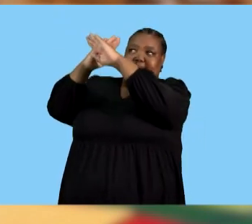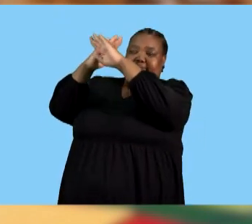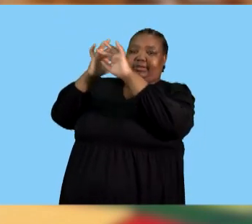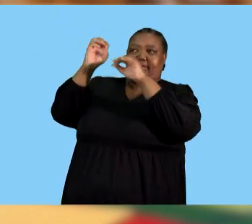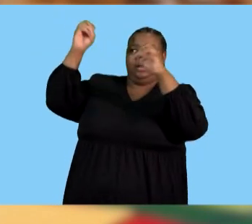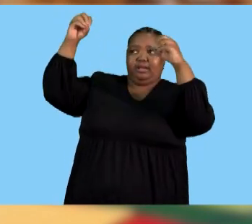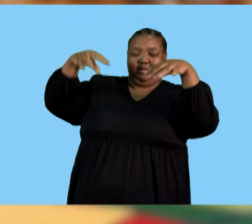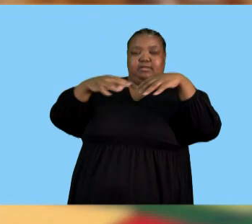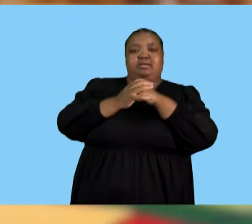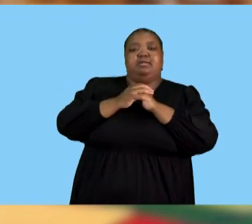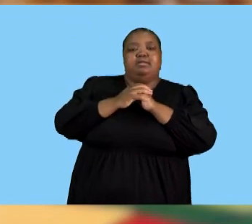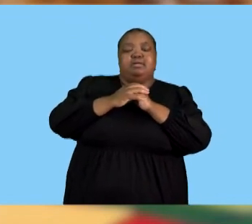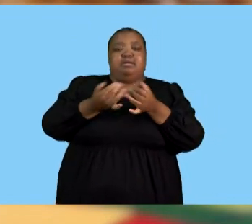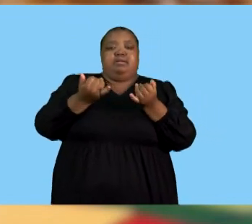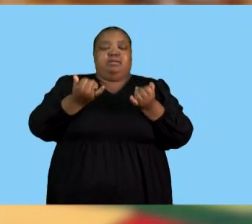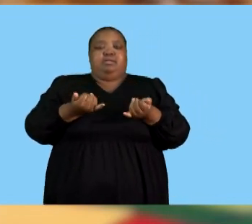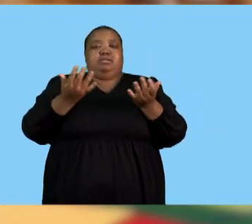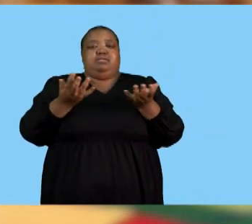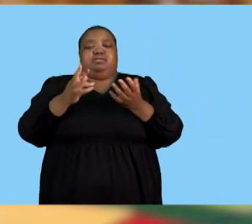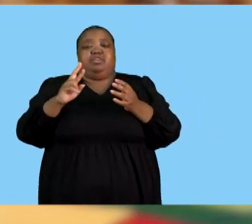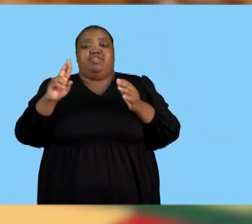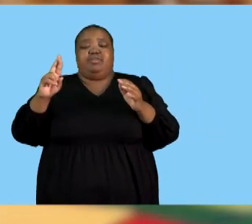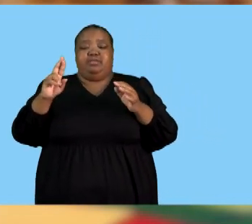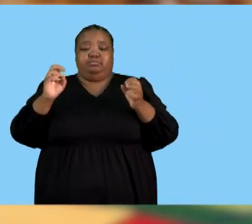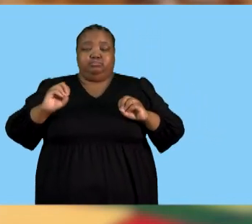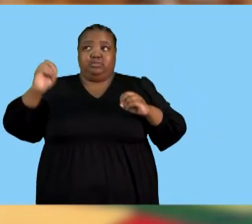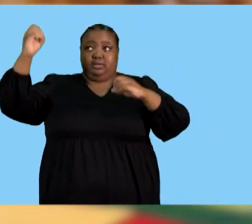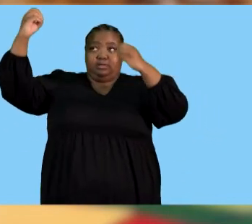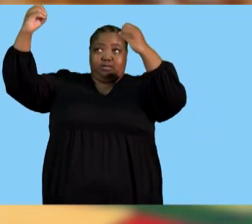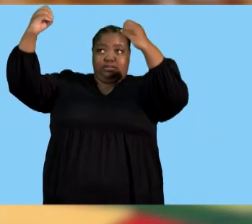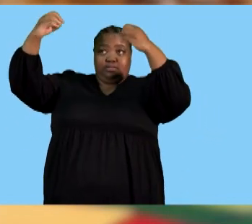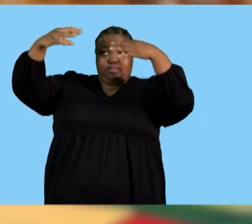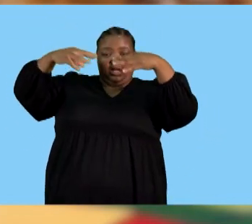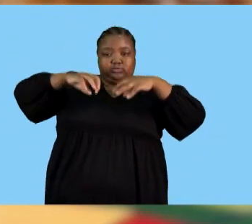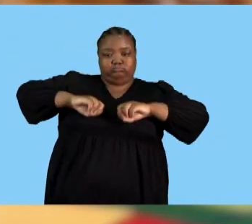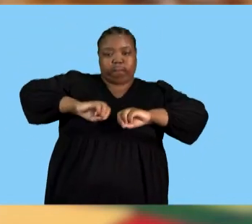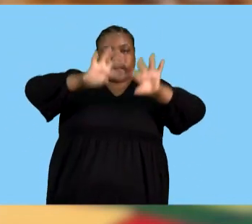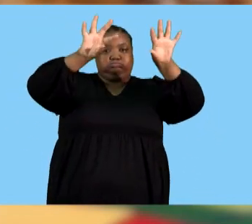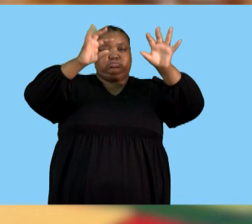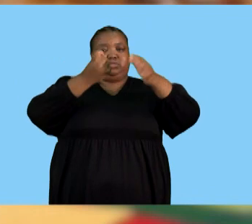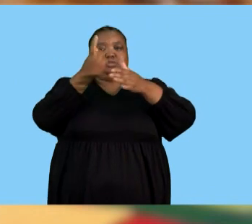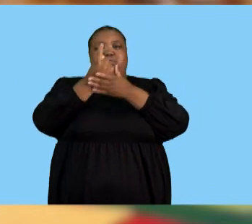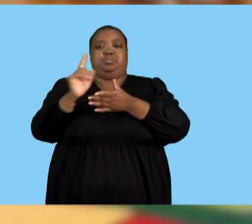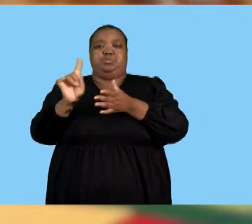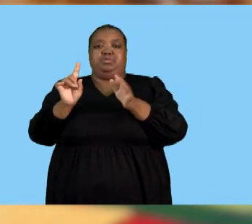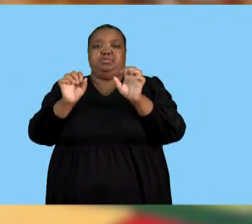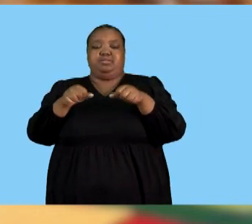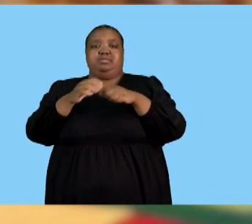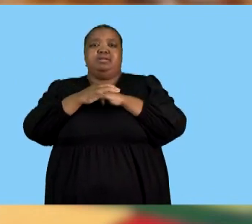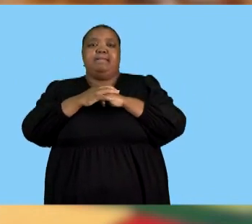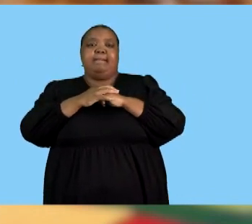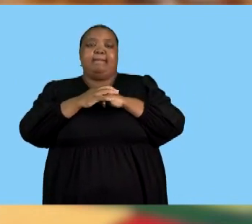pass through. And then now, we also looked at the reflection of light. What happens when light is reflected? Now, light